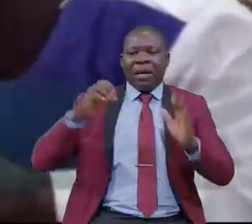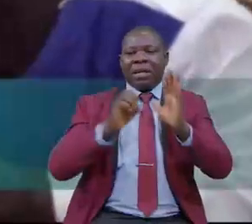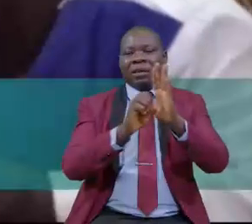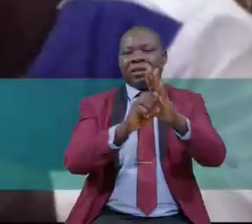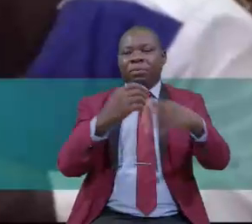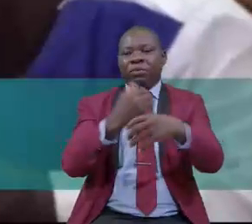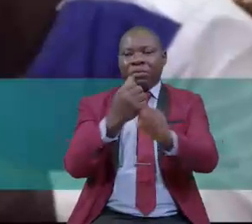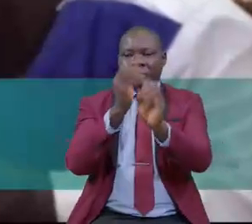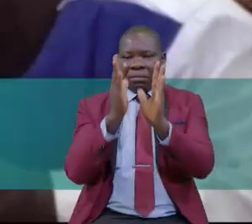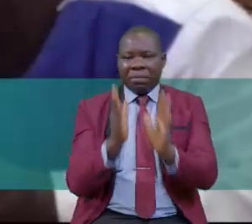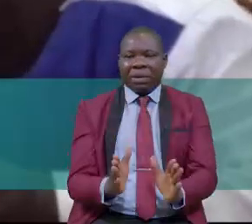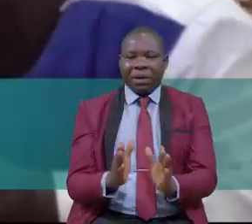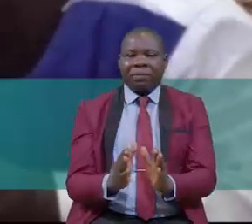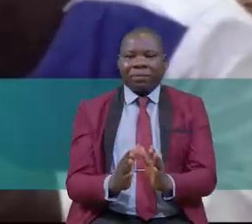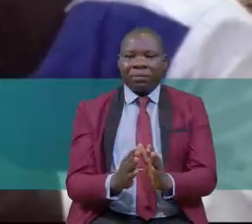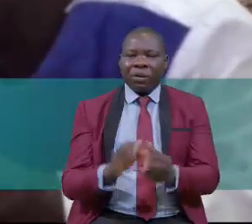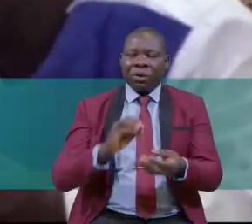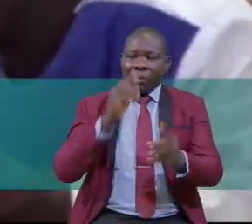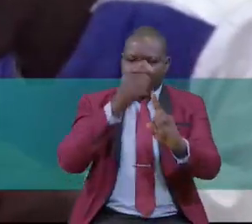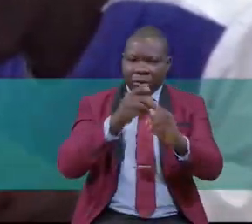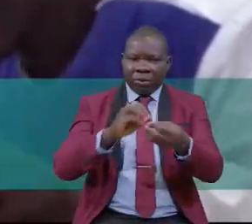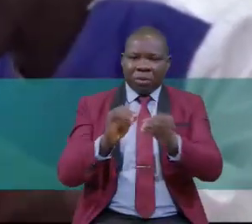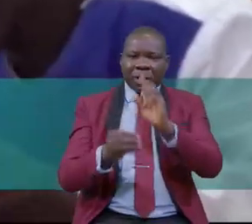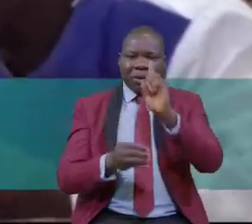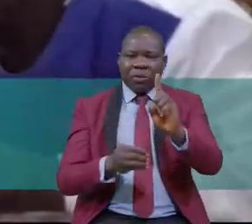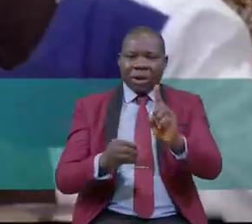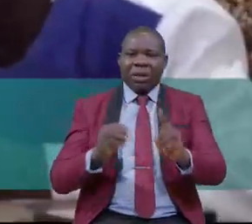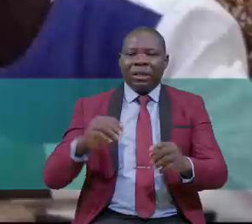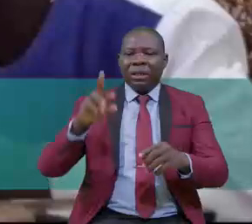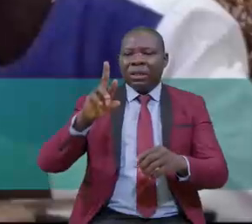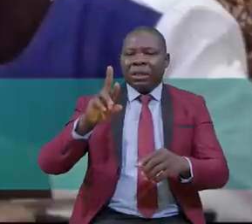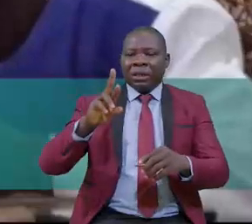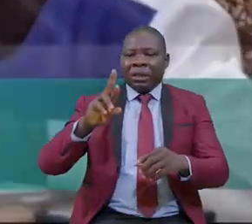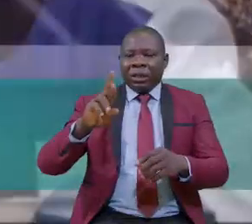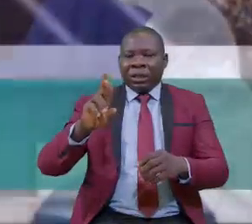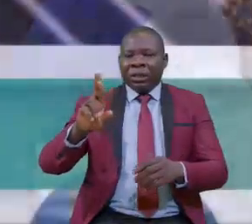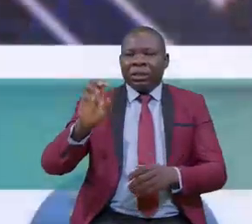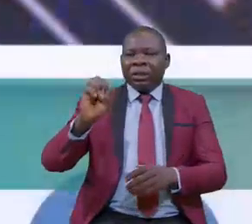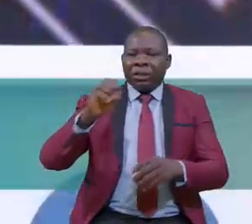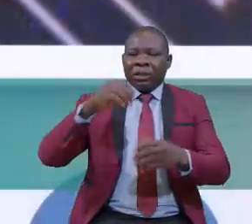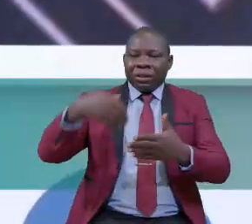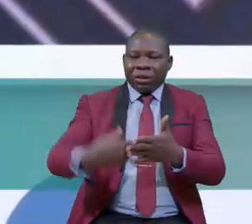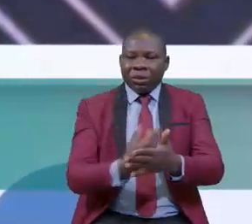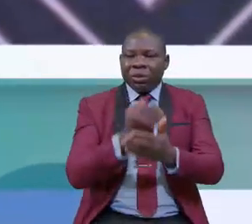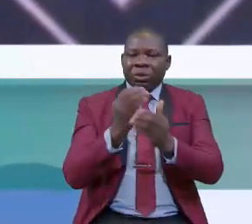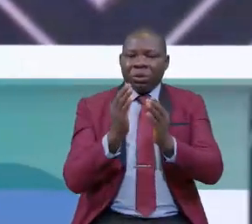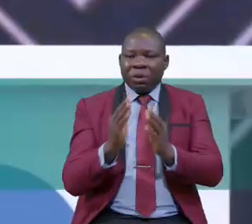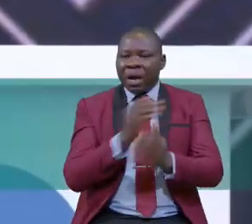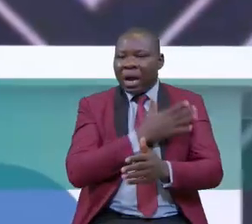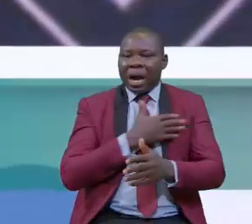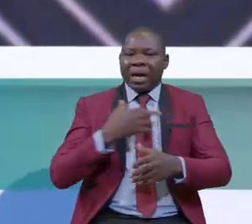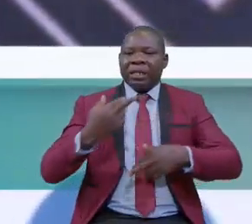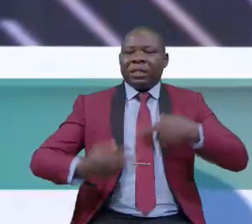and regeneration to be Christ-like in ministry. He wants to make